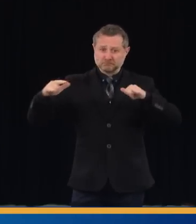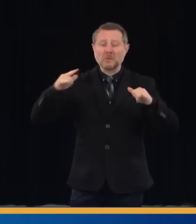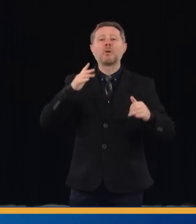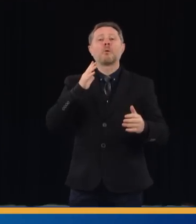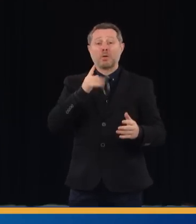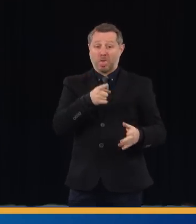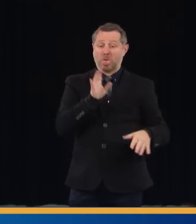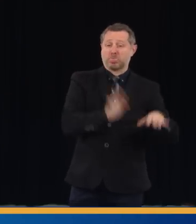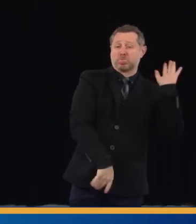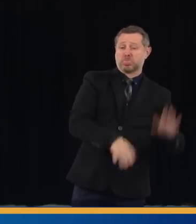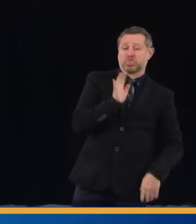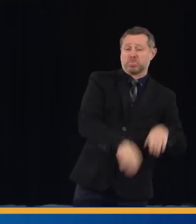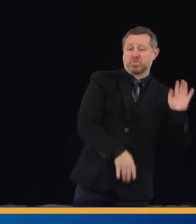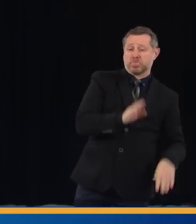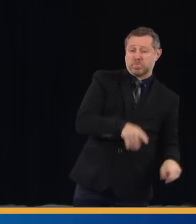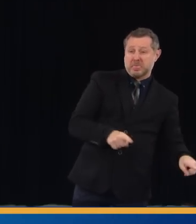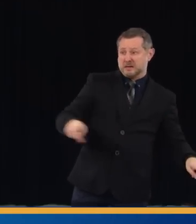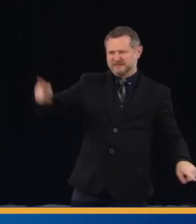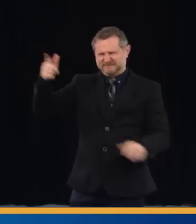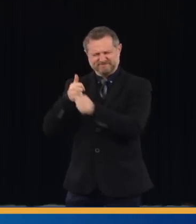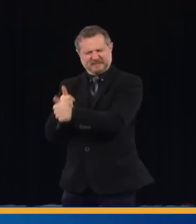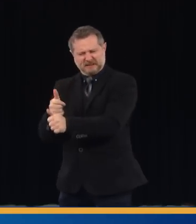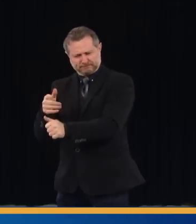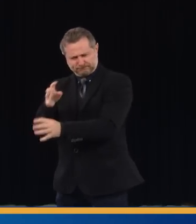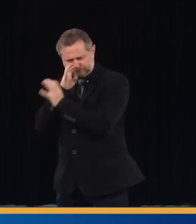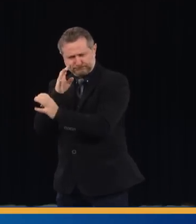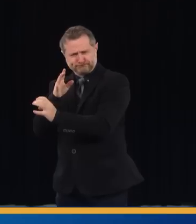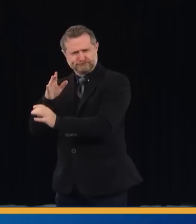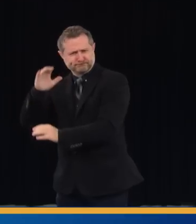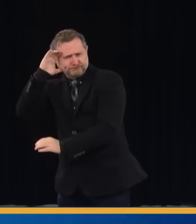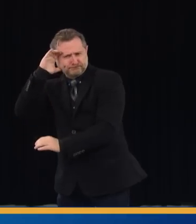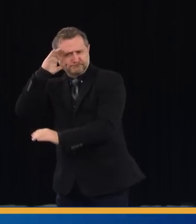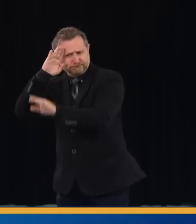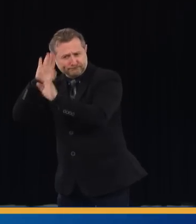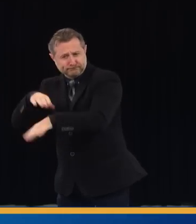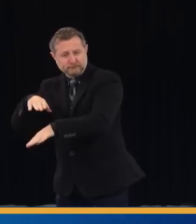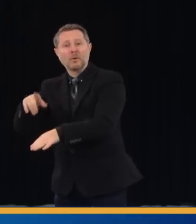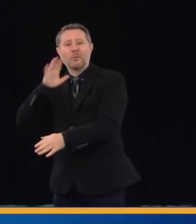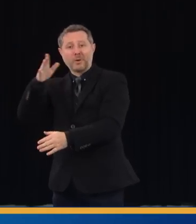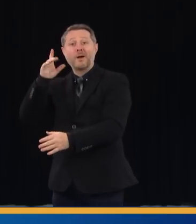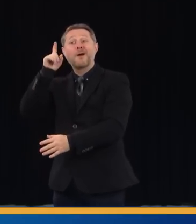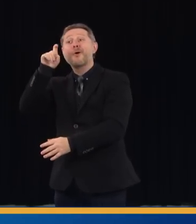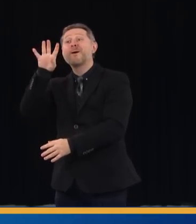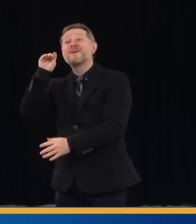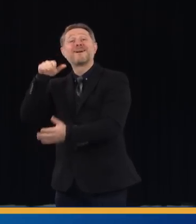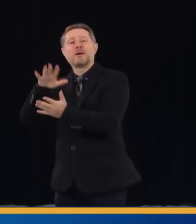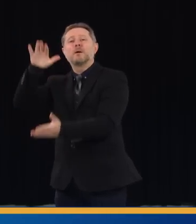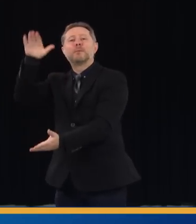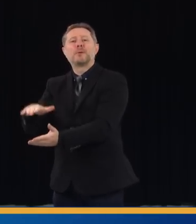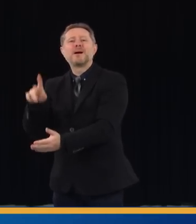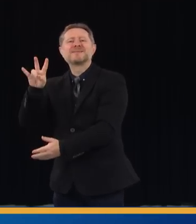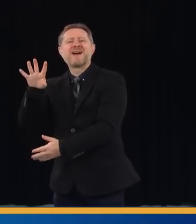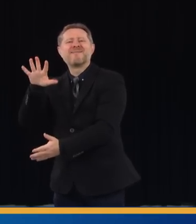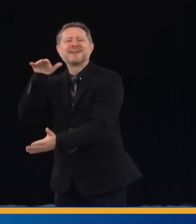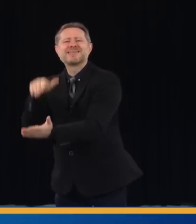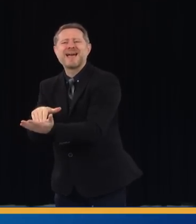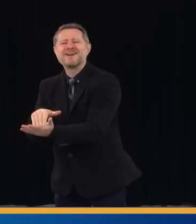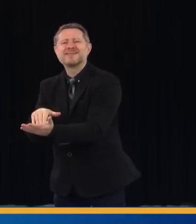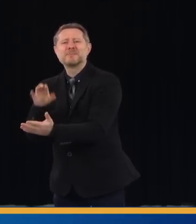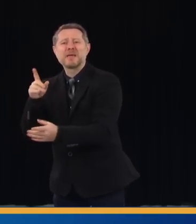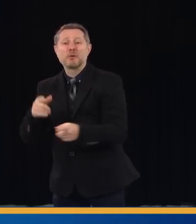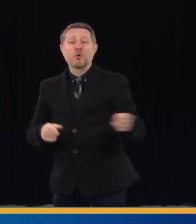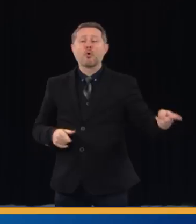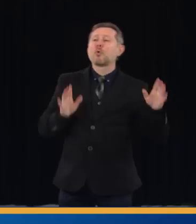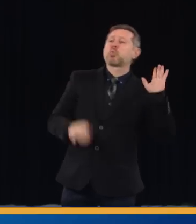down to 75,000 COVID beds, 25,000 ventilators. Less, it goes up to 110 and